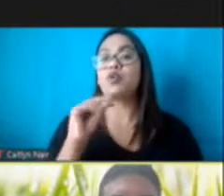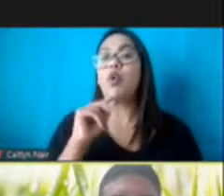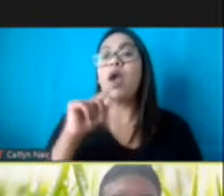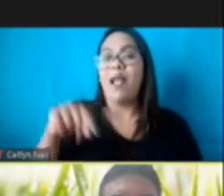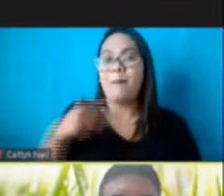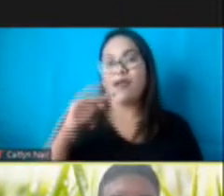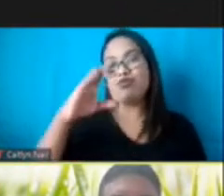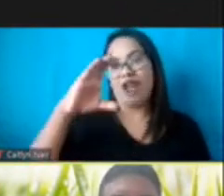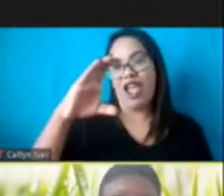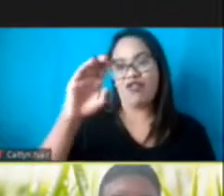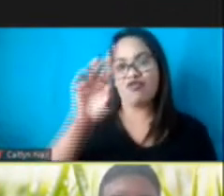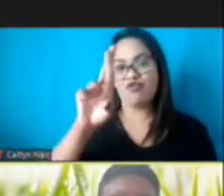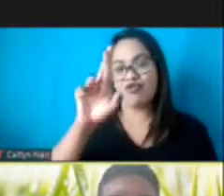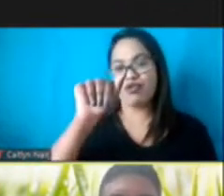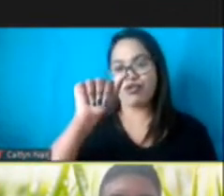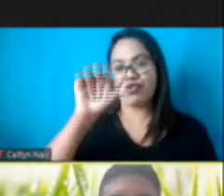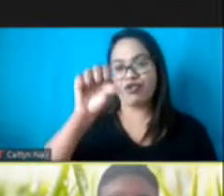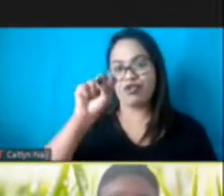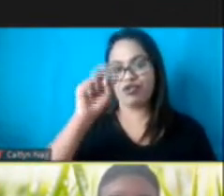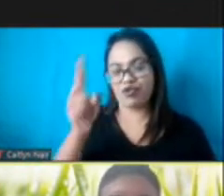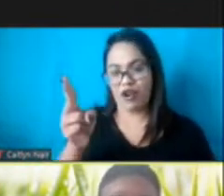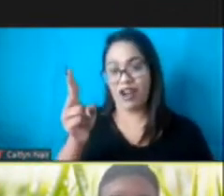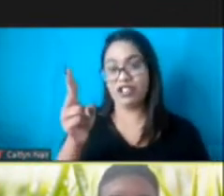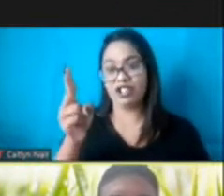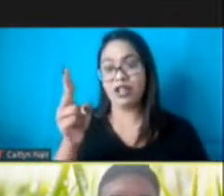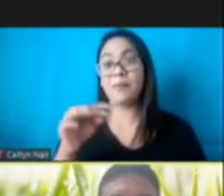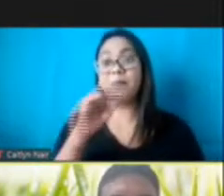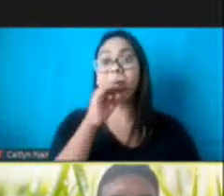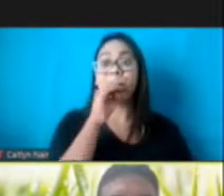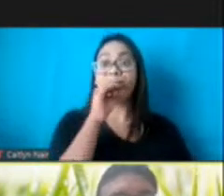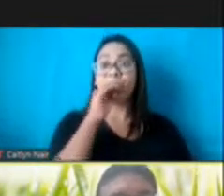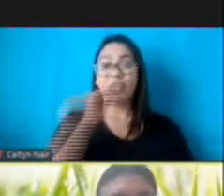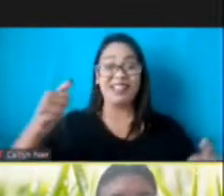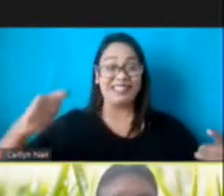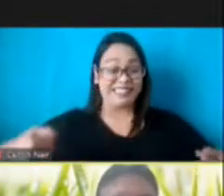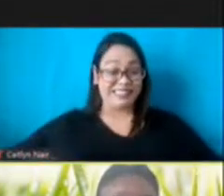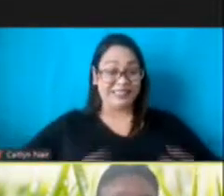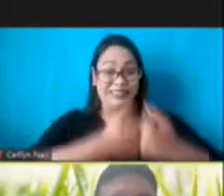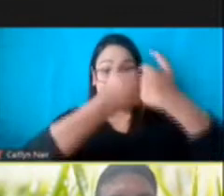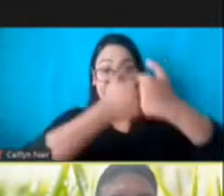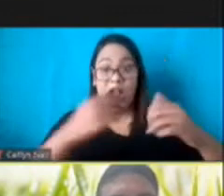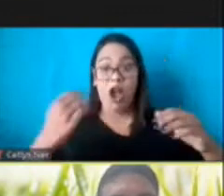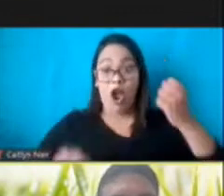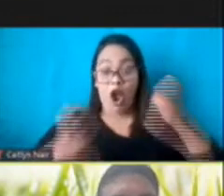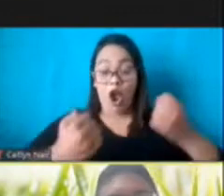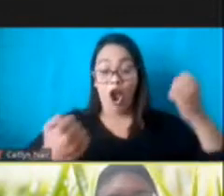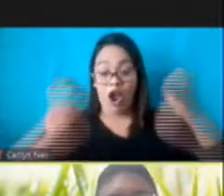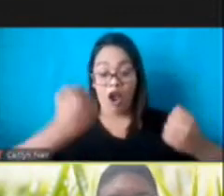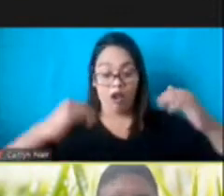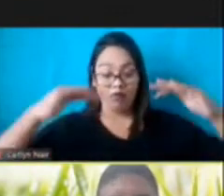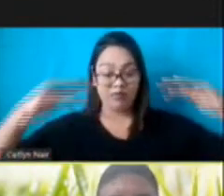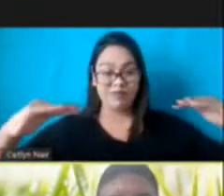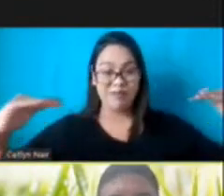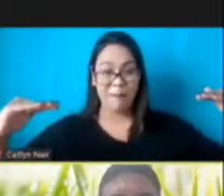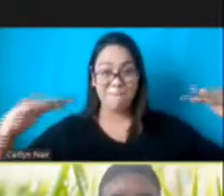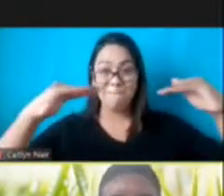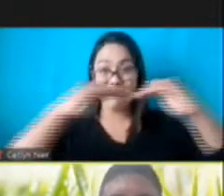just a case of two cars getting damaged and a few people needing to go to an emergency department. It is a